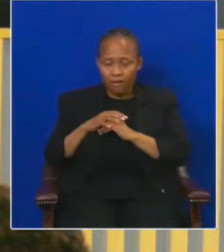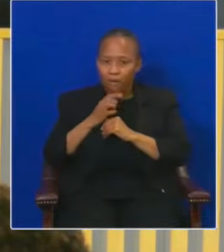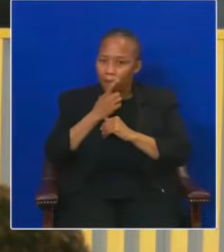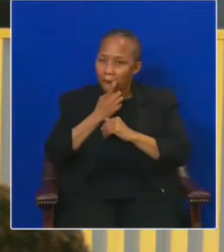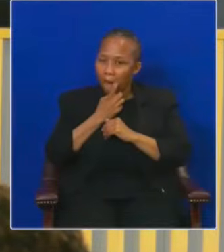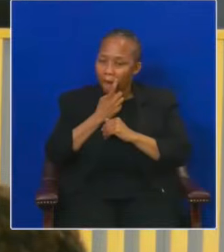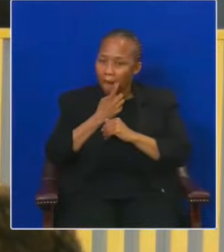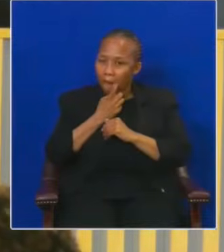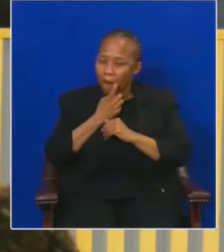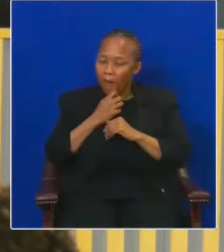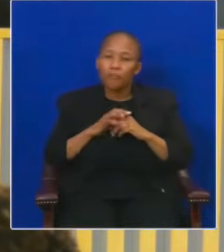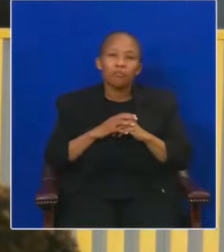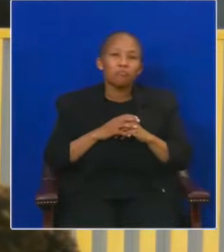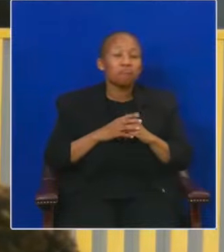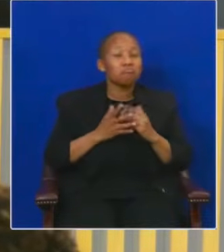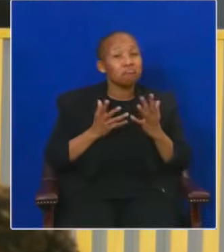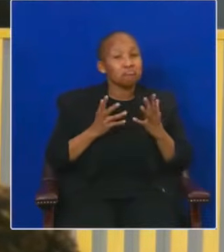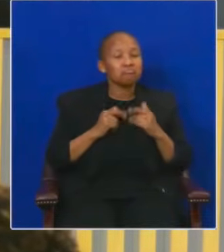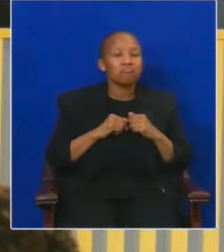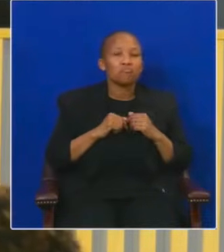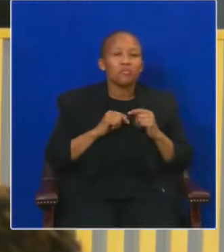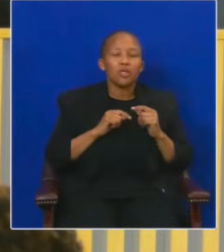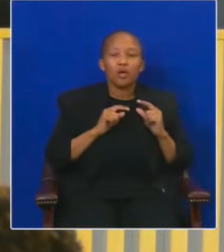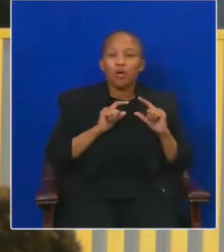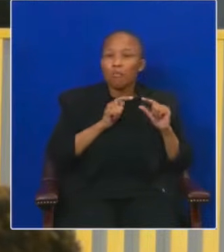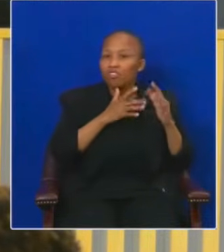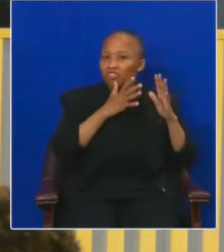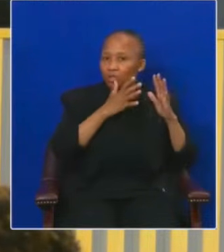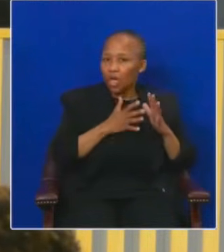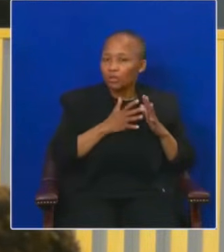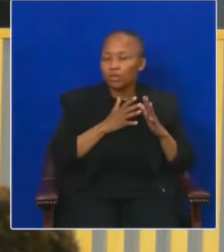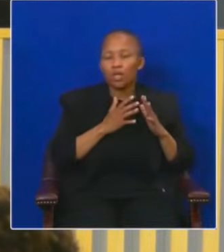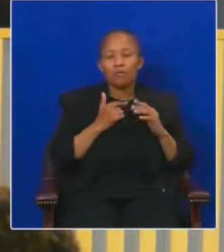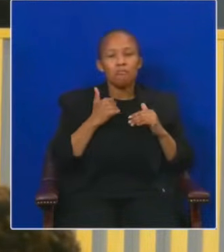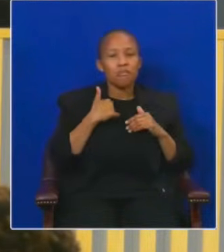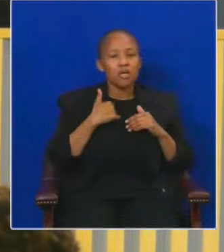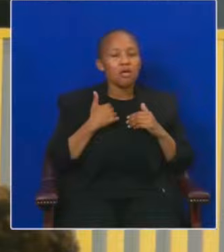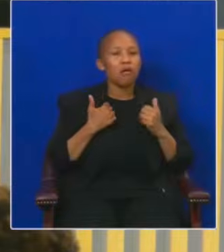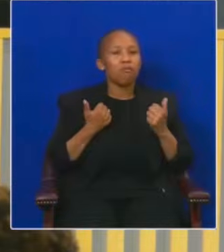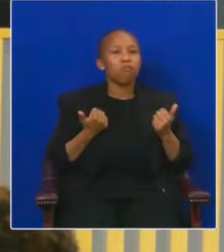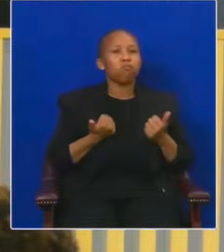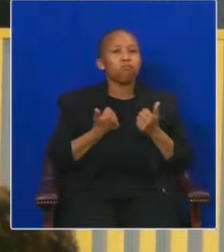Commissioners, as I have indicated from the onset,